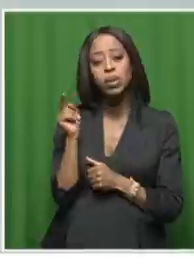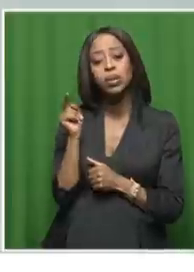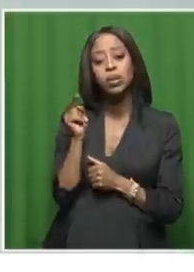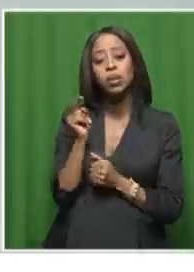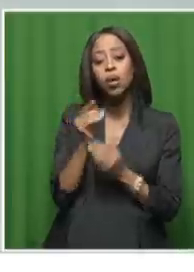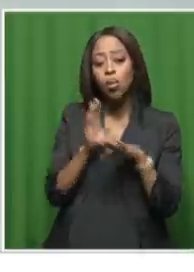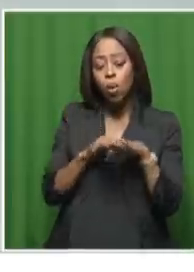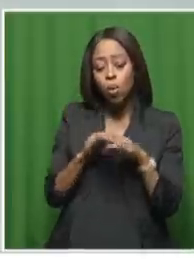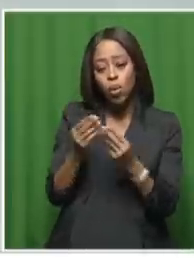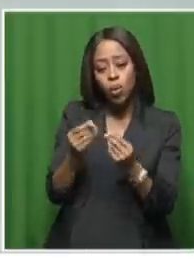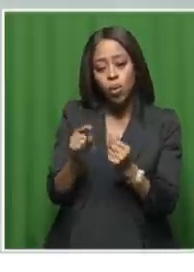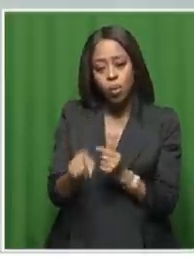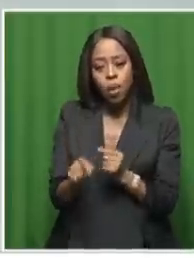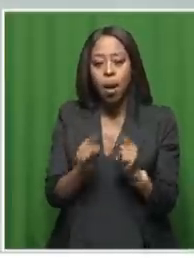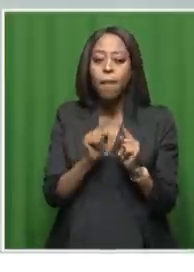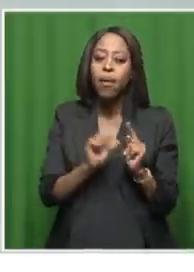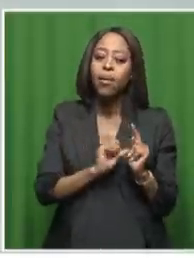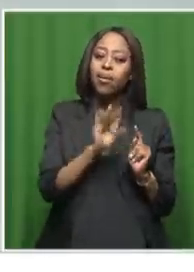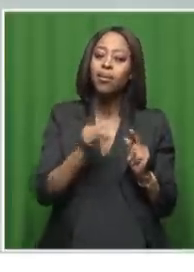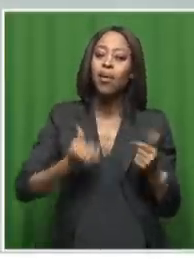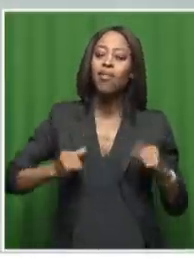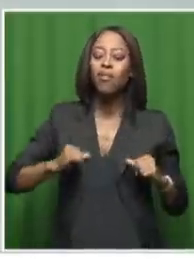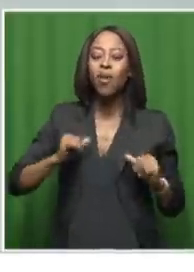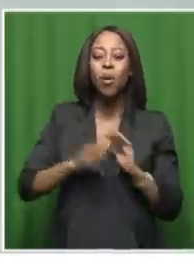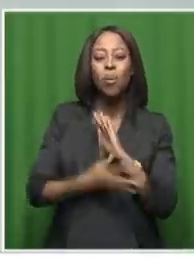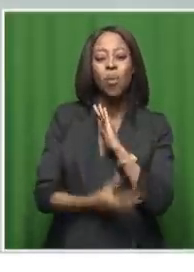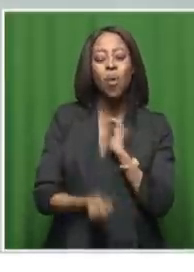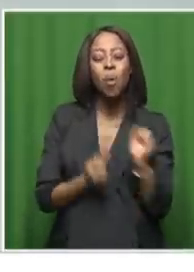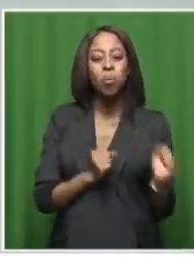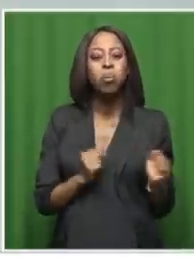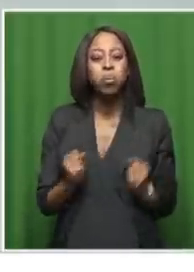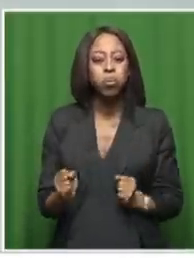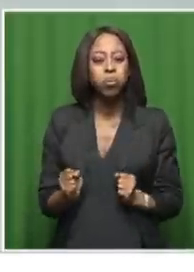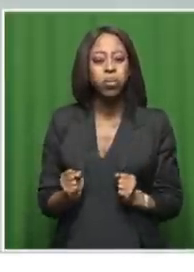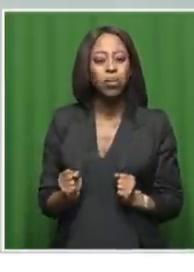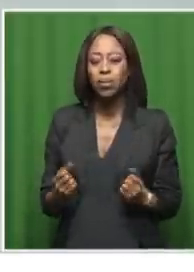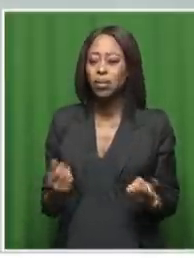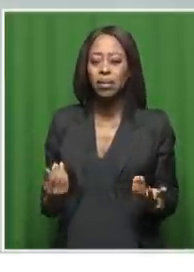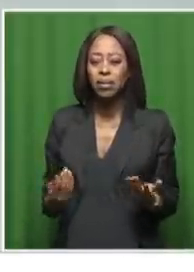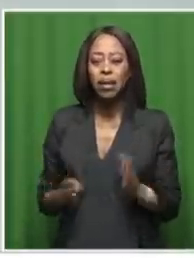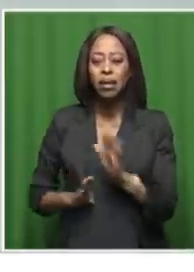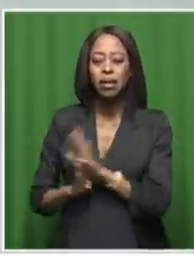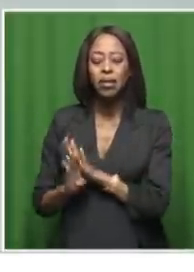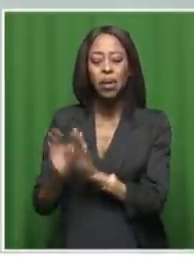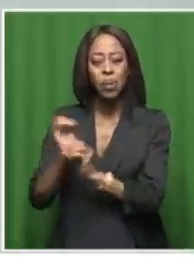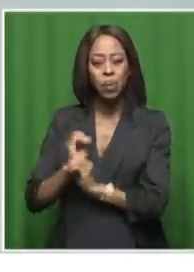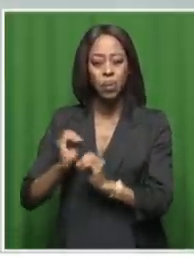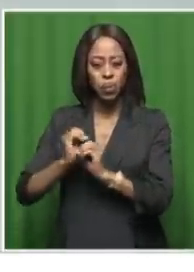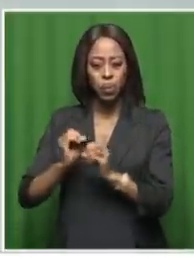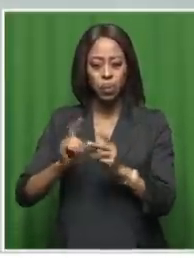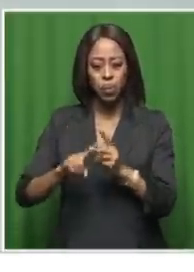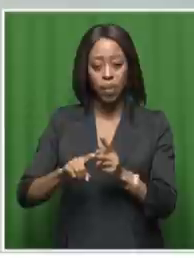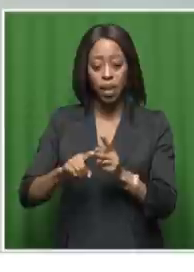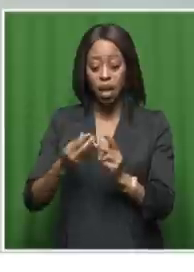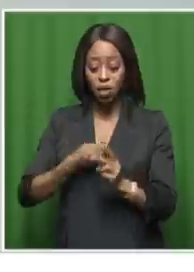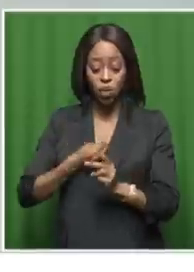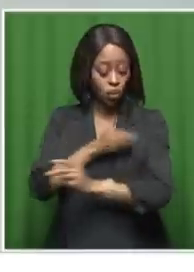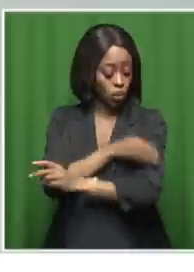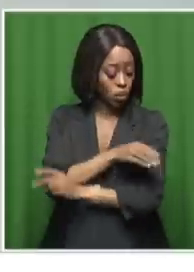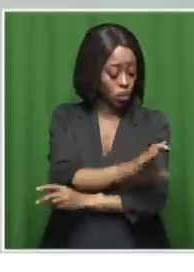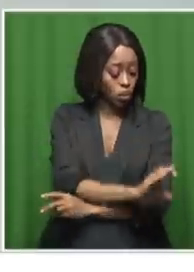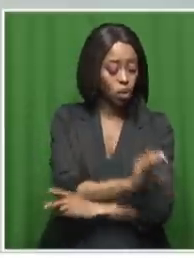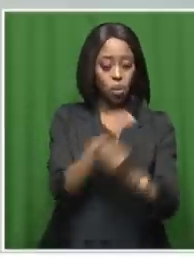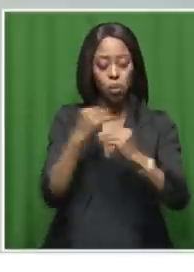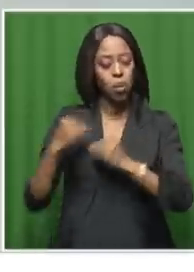more. But South Africa still performs relatively poor in startup skills and is less effective in equipping young people to be